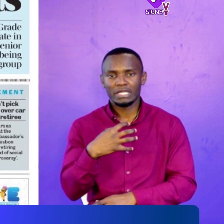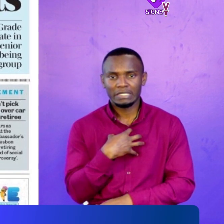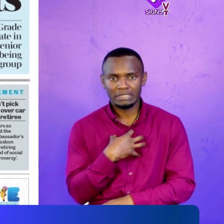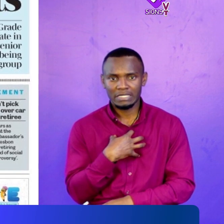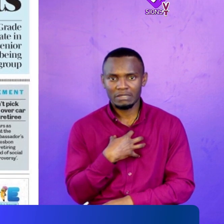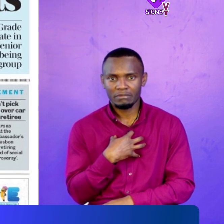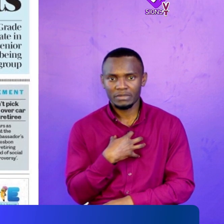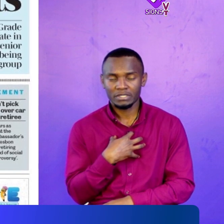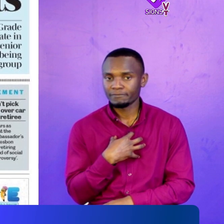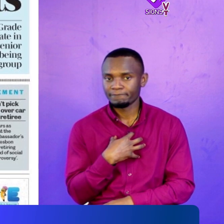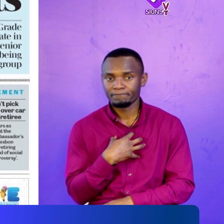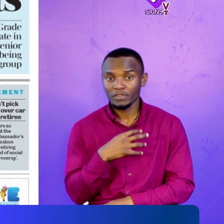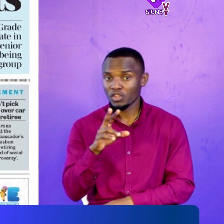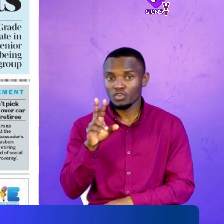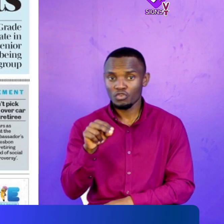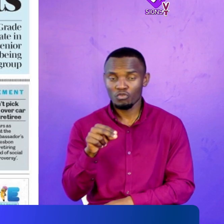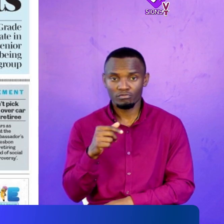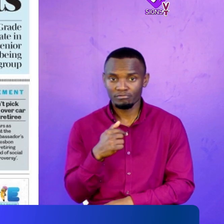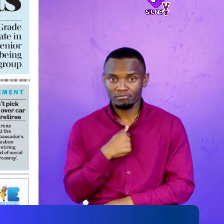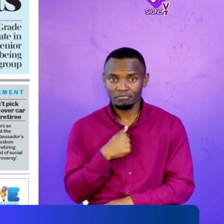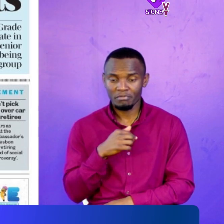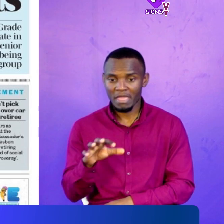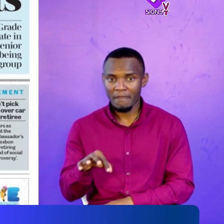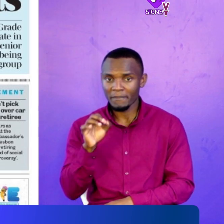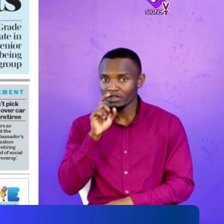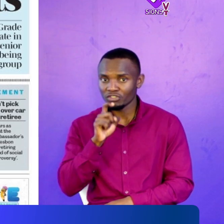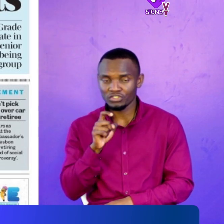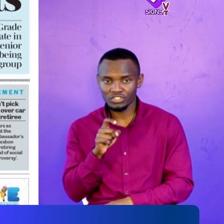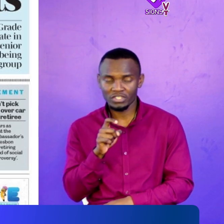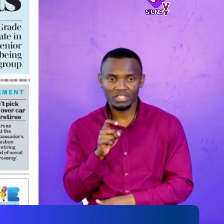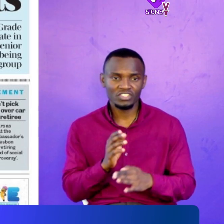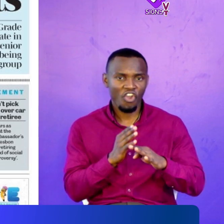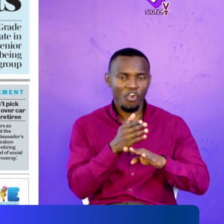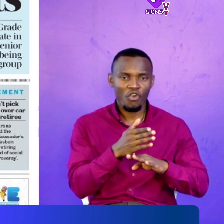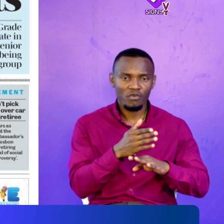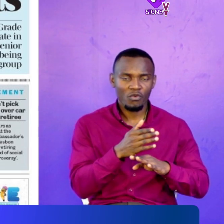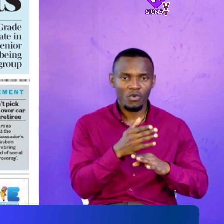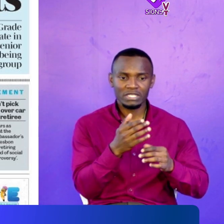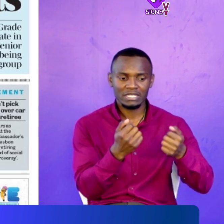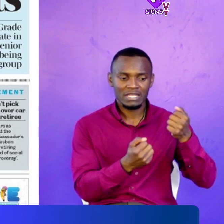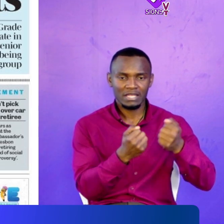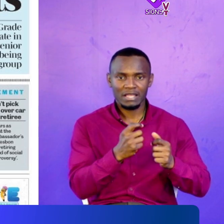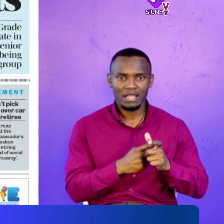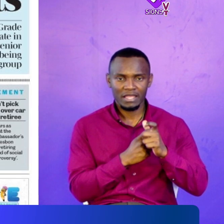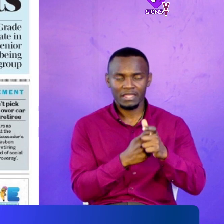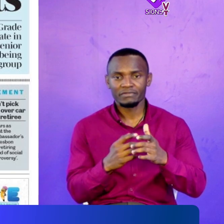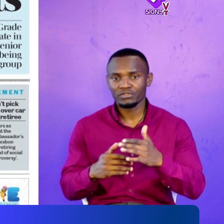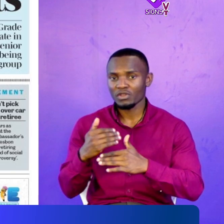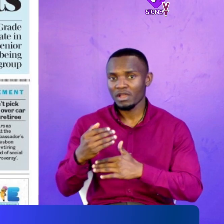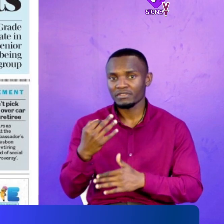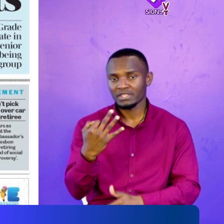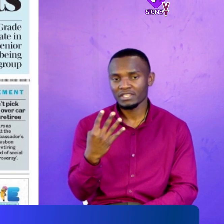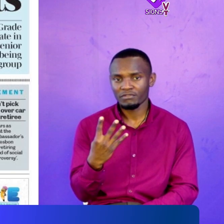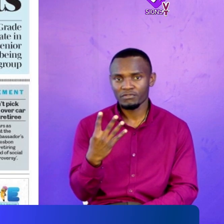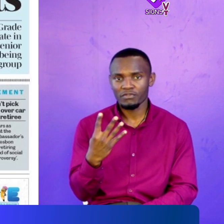No, I did not pick chickens over car gift, says retiree. And after 34 years as